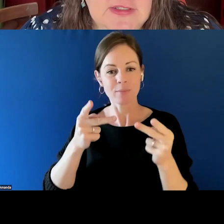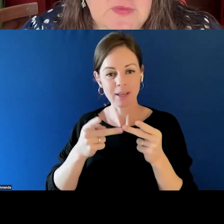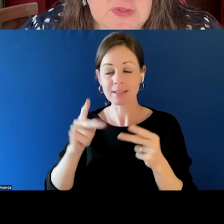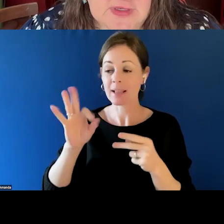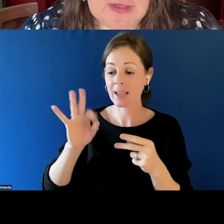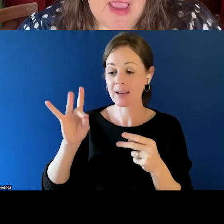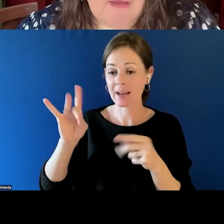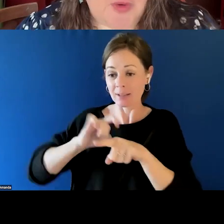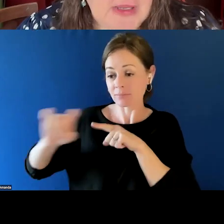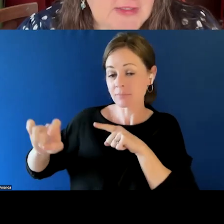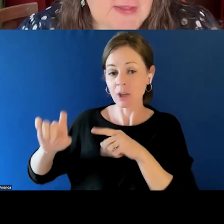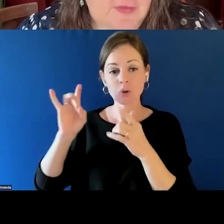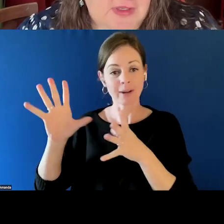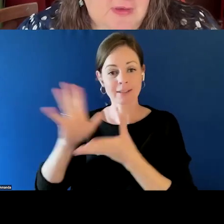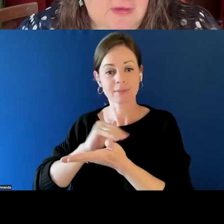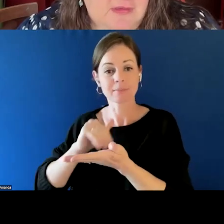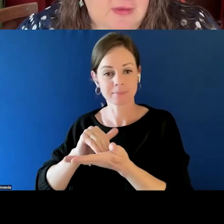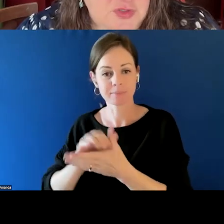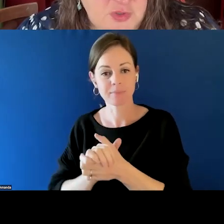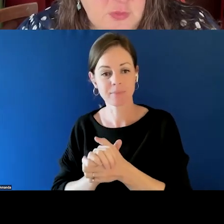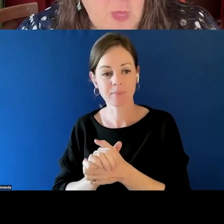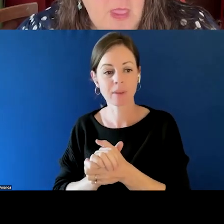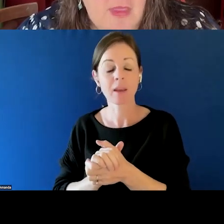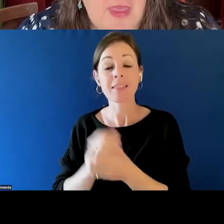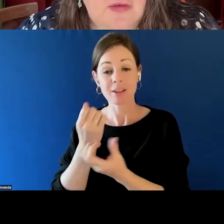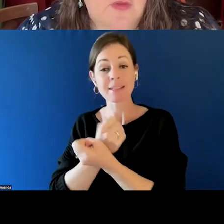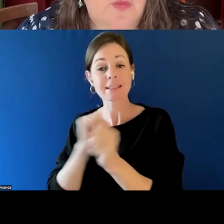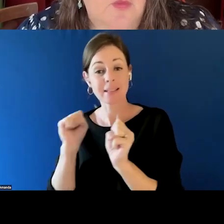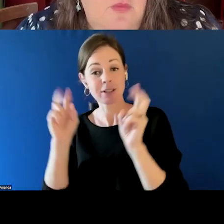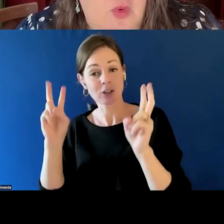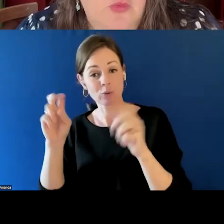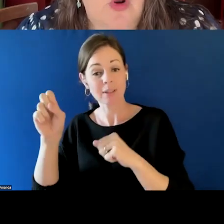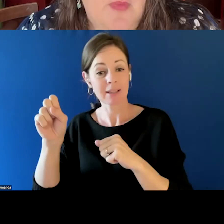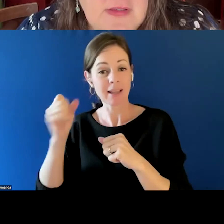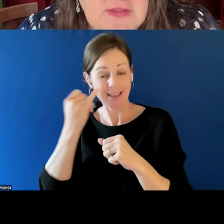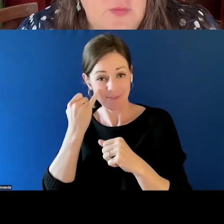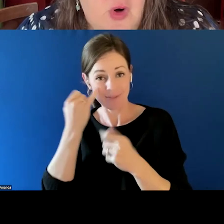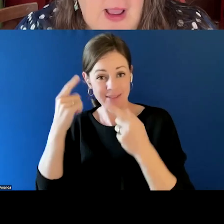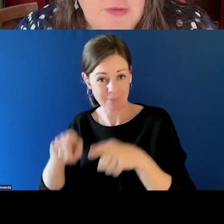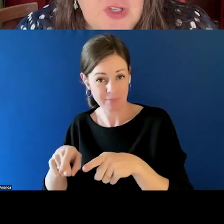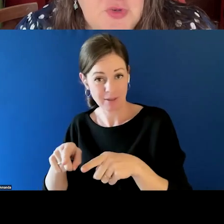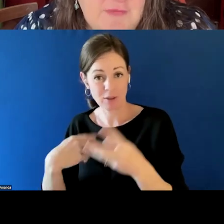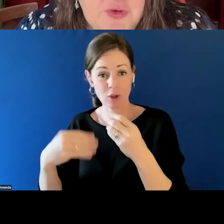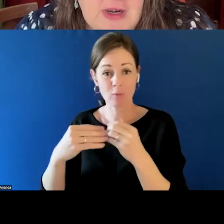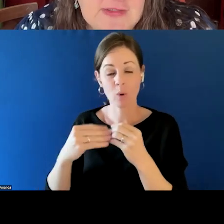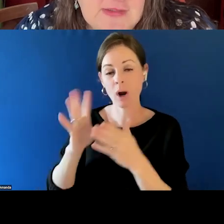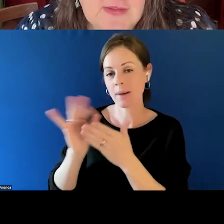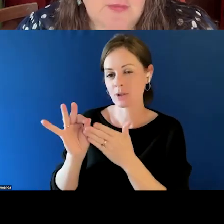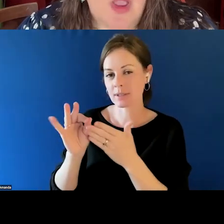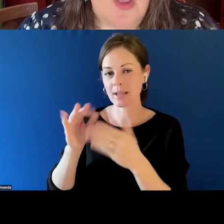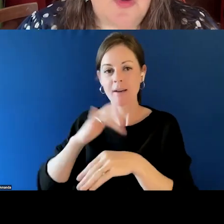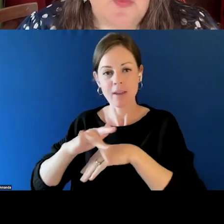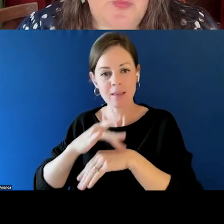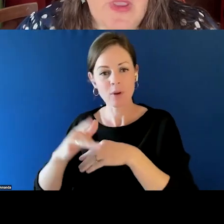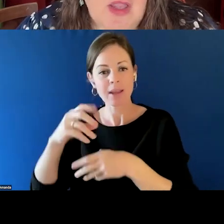and crisis facilities. There is a safety issue, then the more robust and the more options you have in your crisis